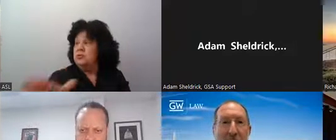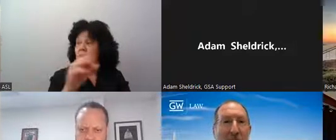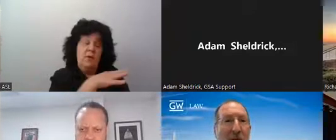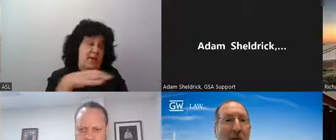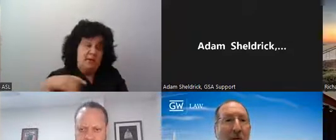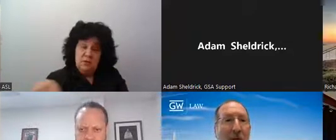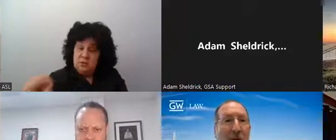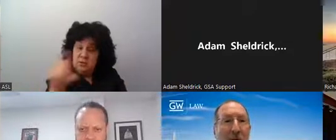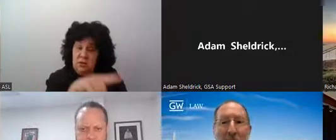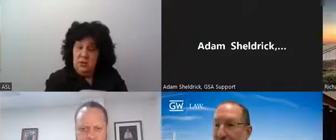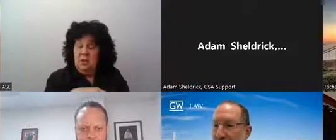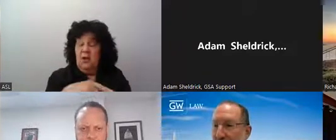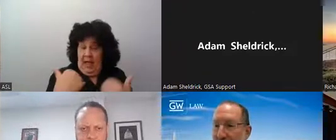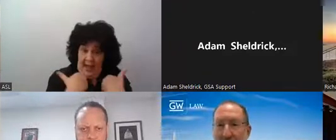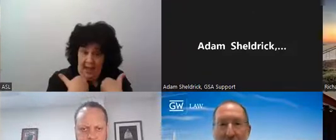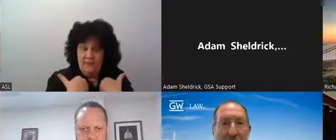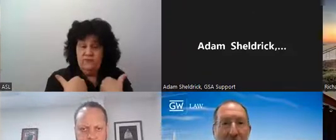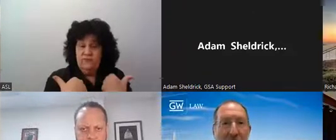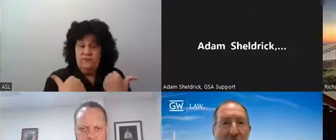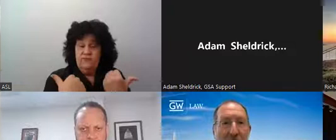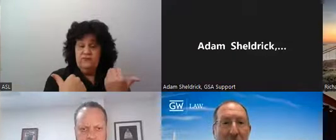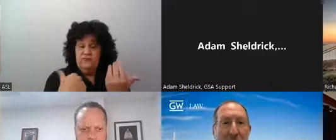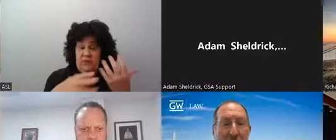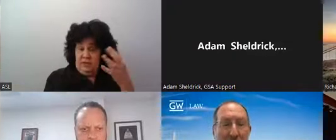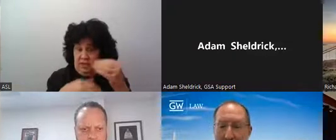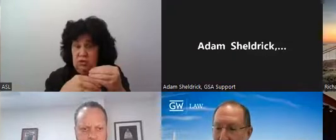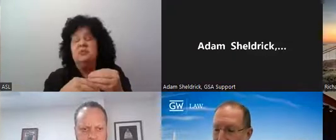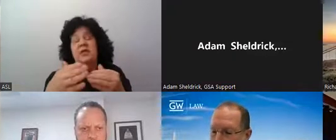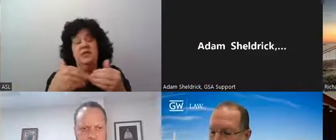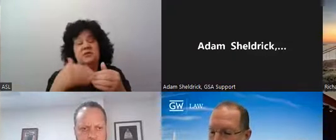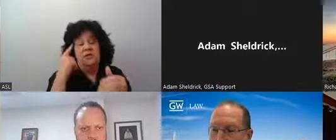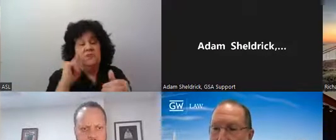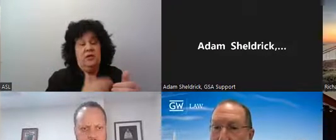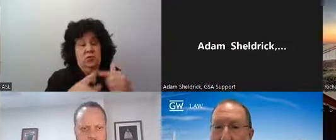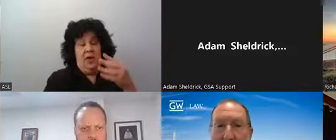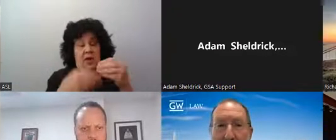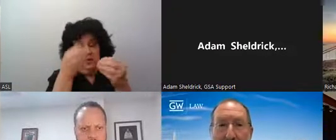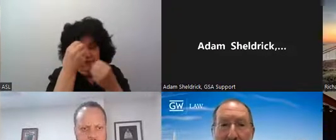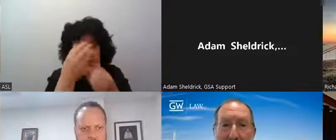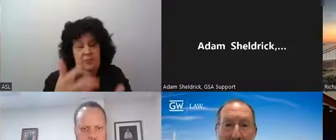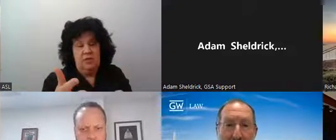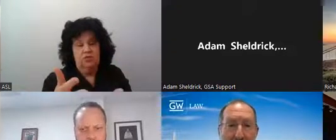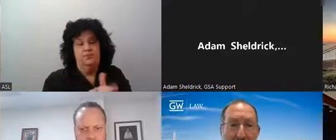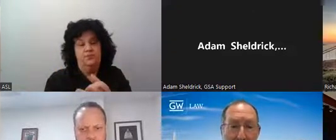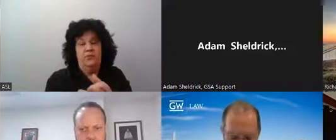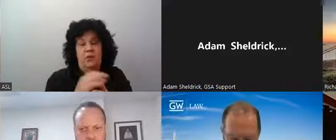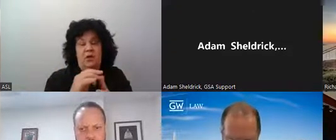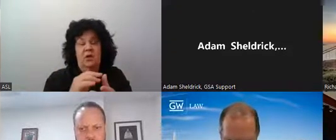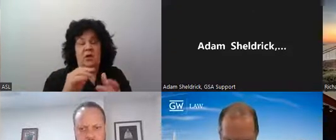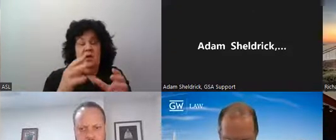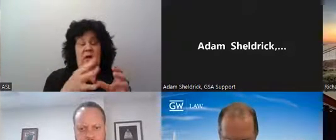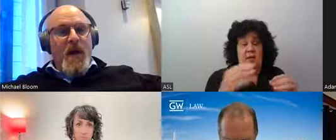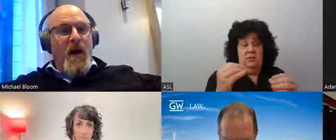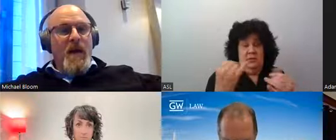as entities have additions, it's easy for us to add the information that we have gaps on. And the one that's coming this